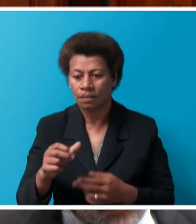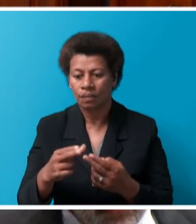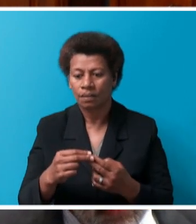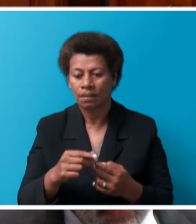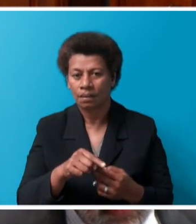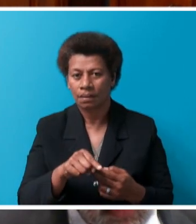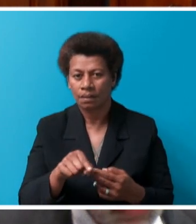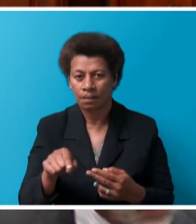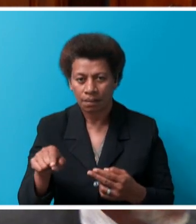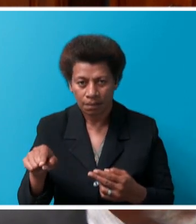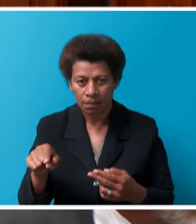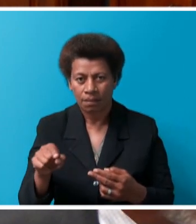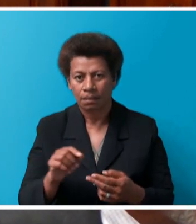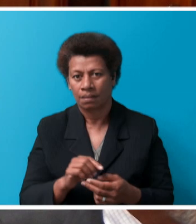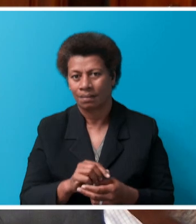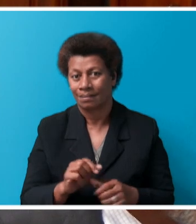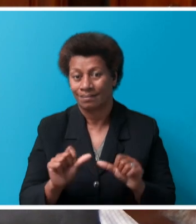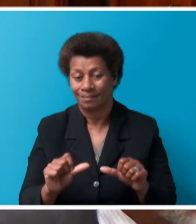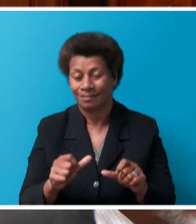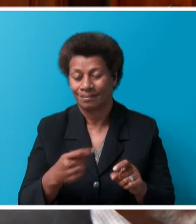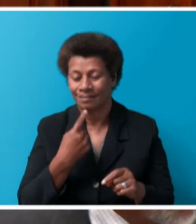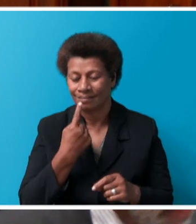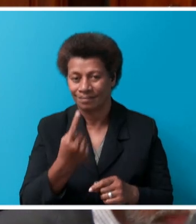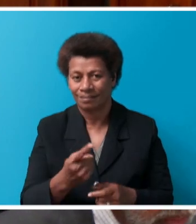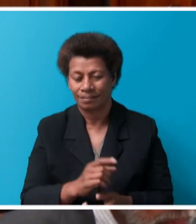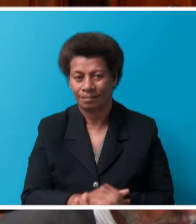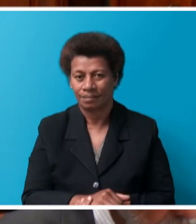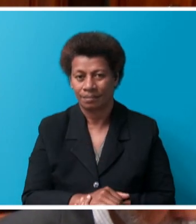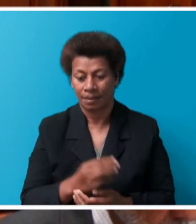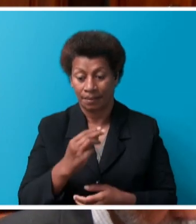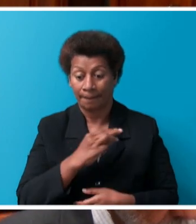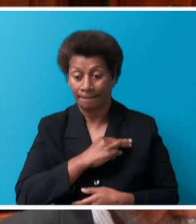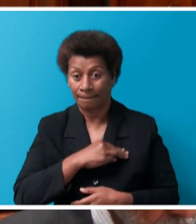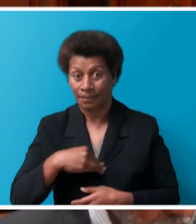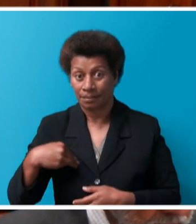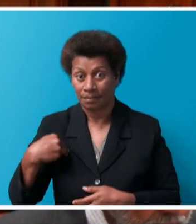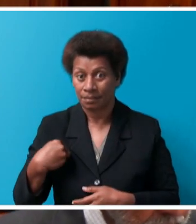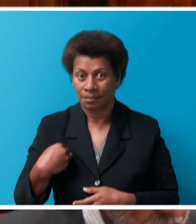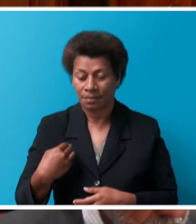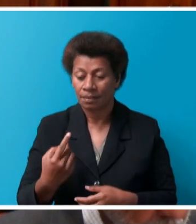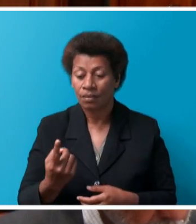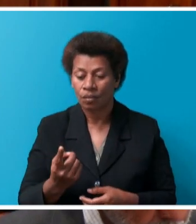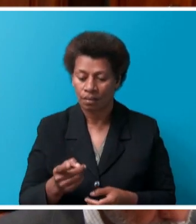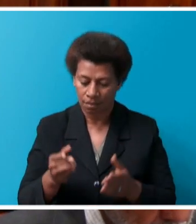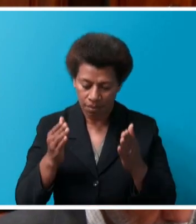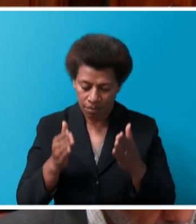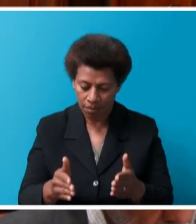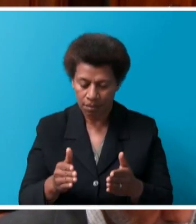In terms of waterways and flood control, the ministry is investing in the